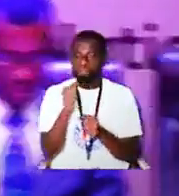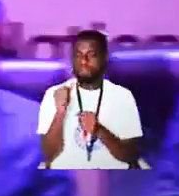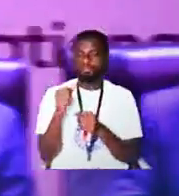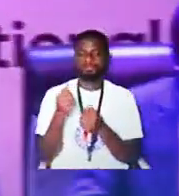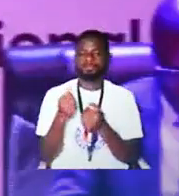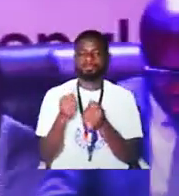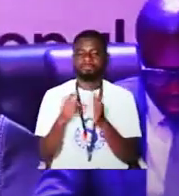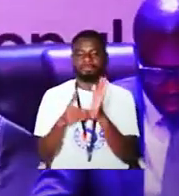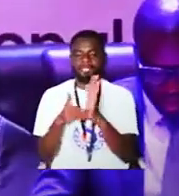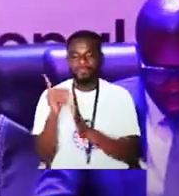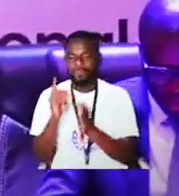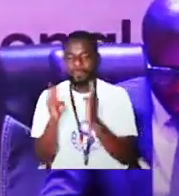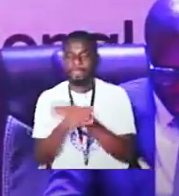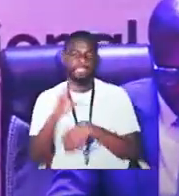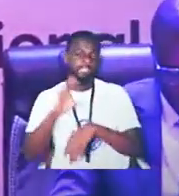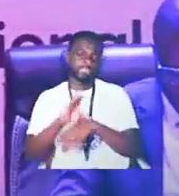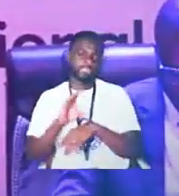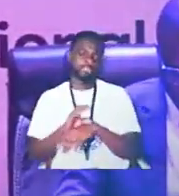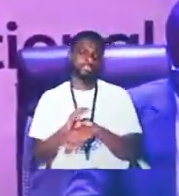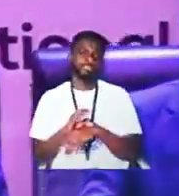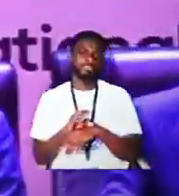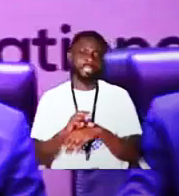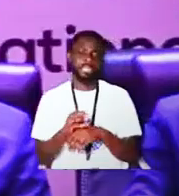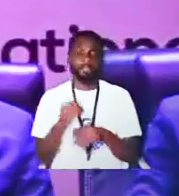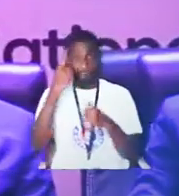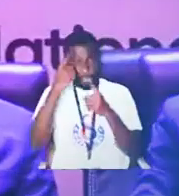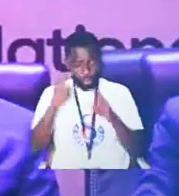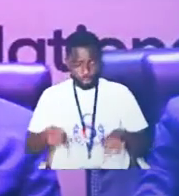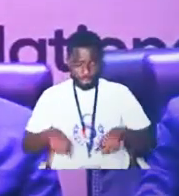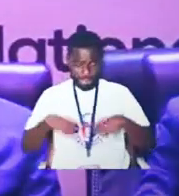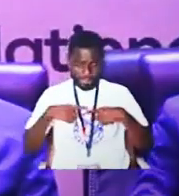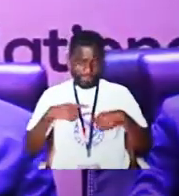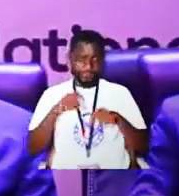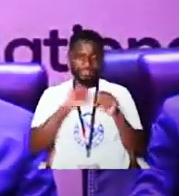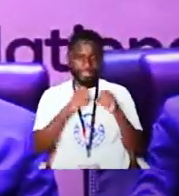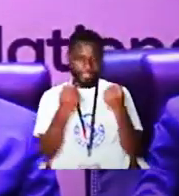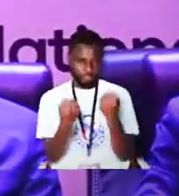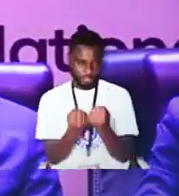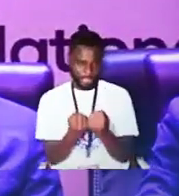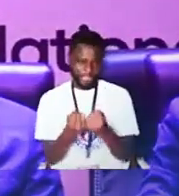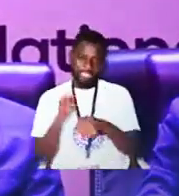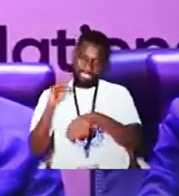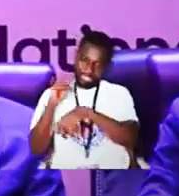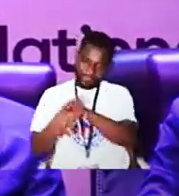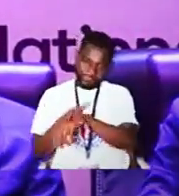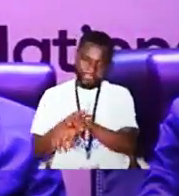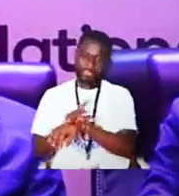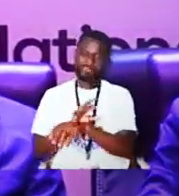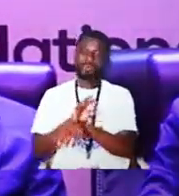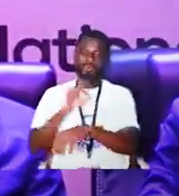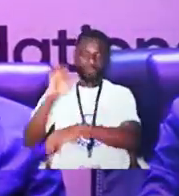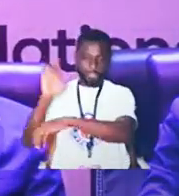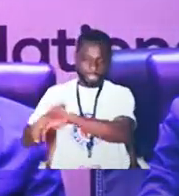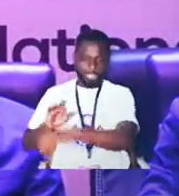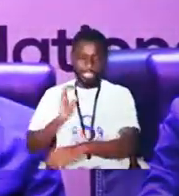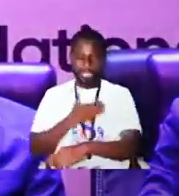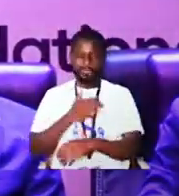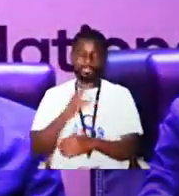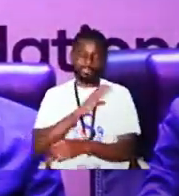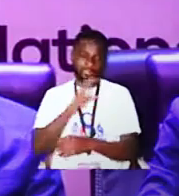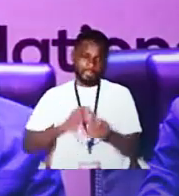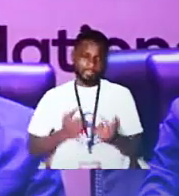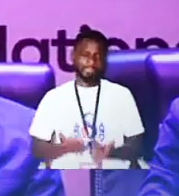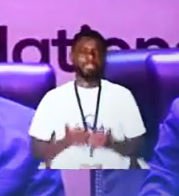society. And once we are living in the society, the effect will impact on our Christian life.